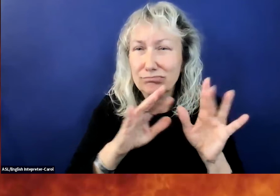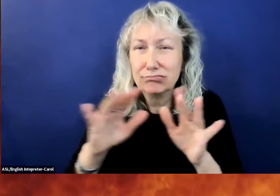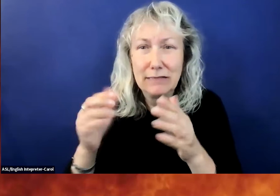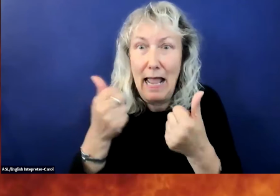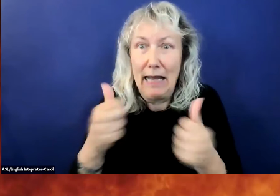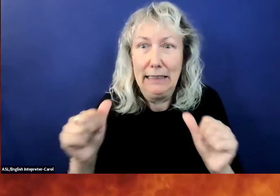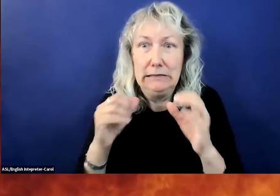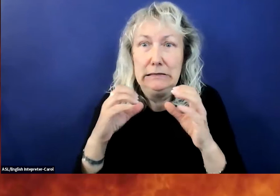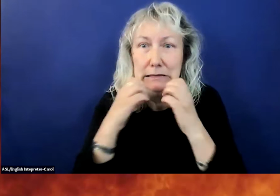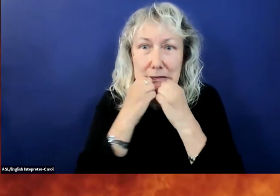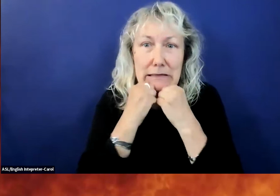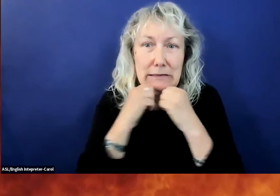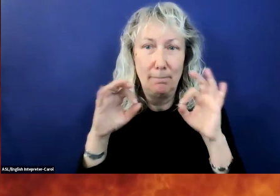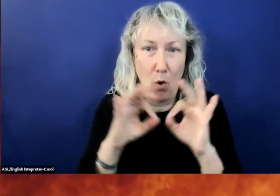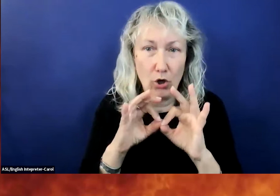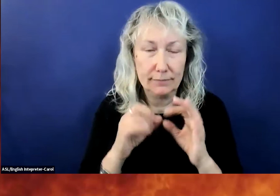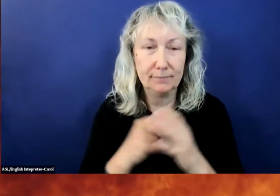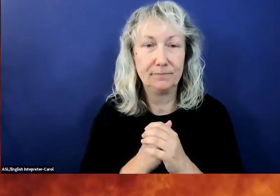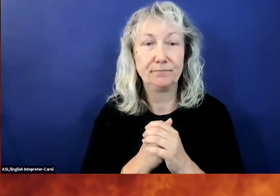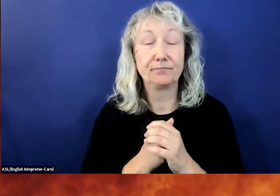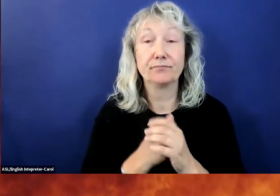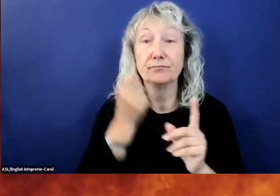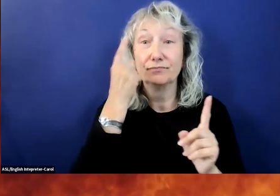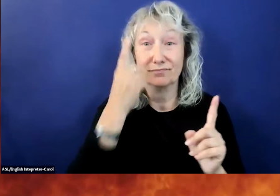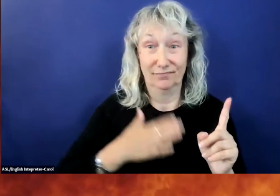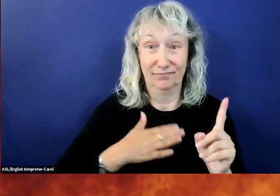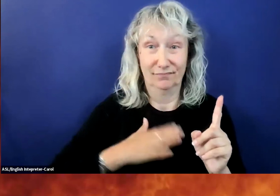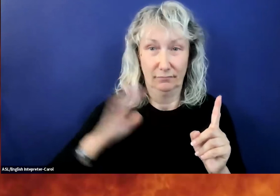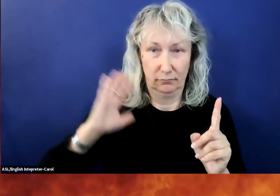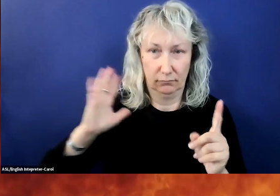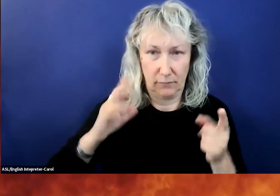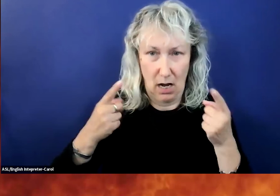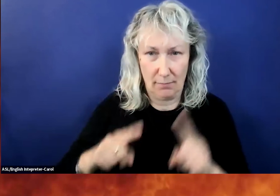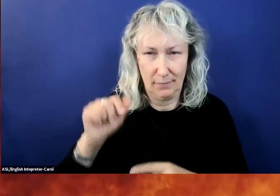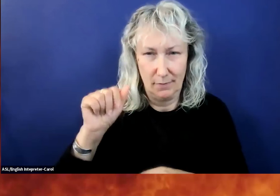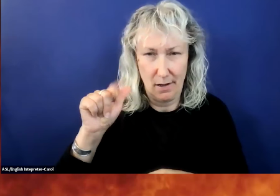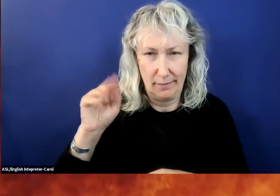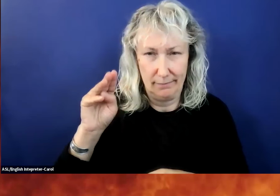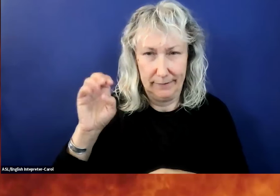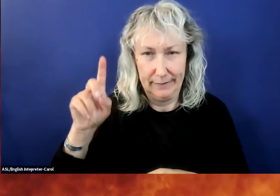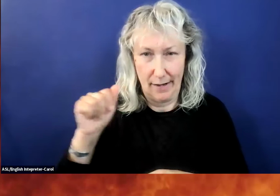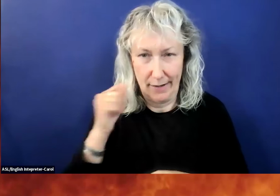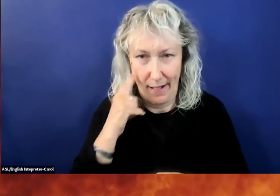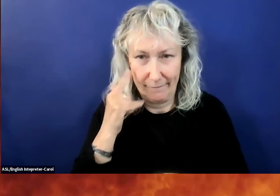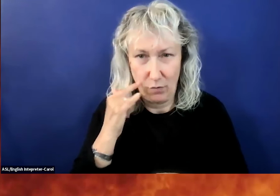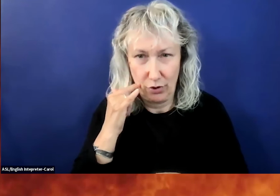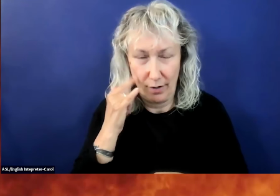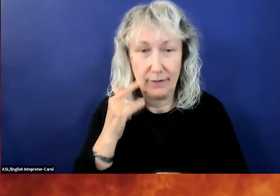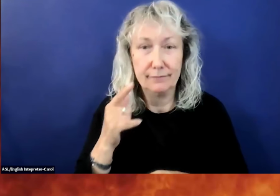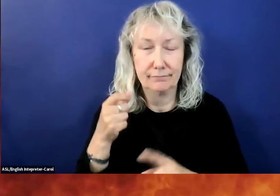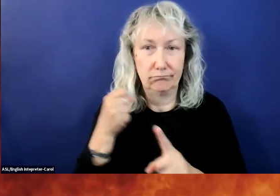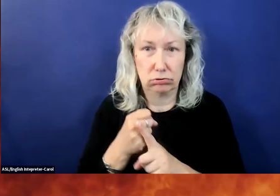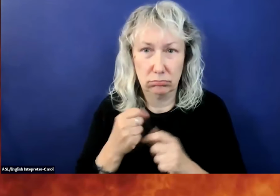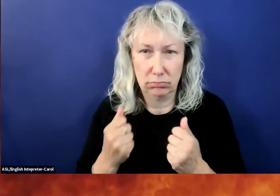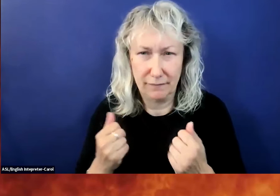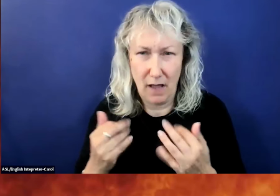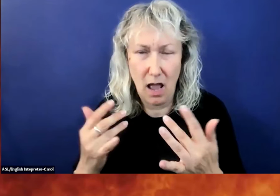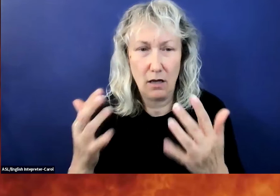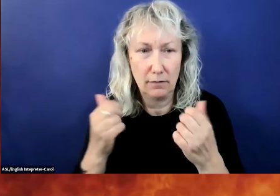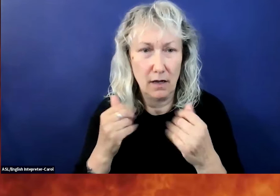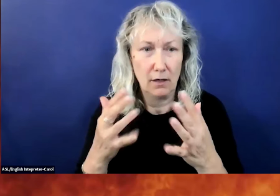So my area was largely impacted by the Almeda fires a couple of years ago. And during the